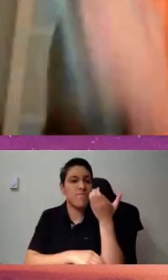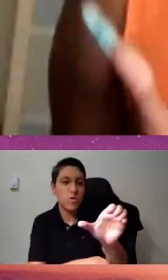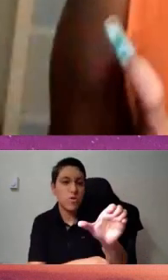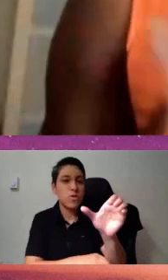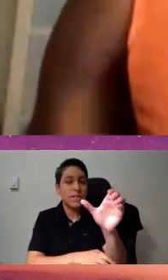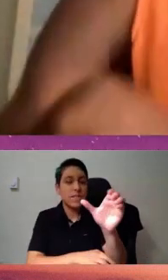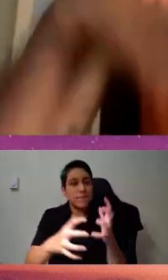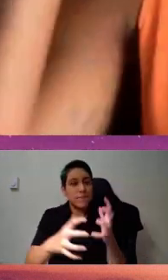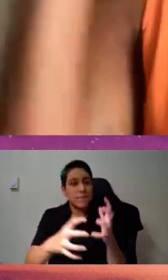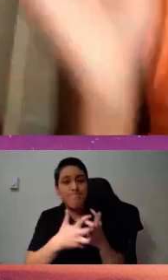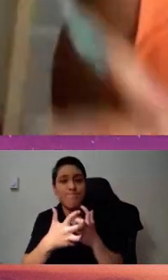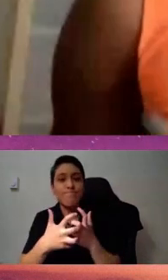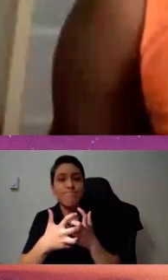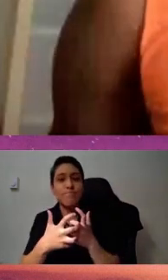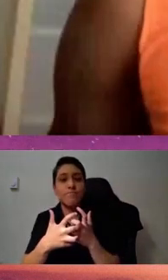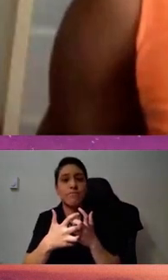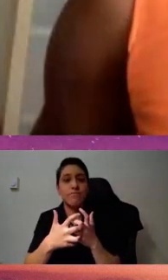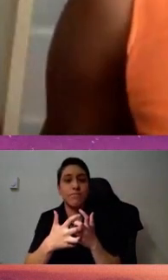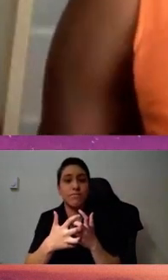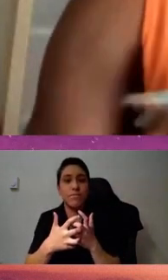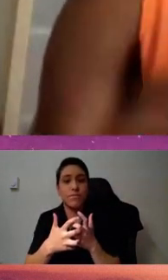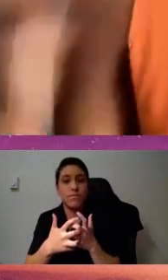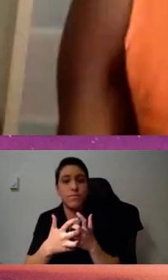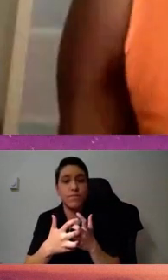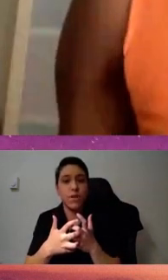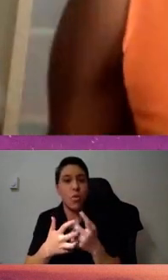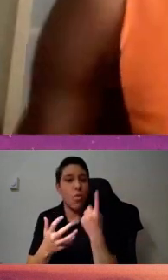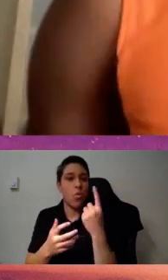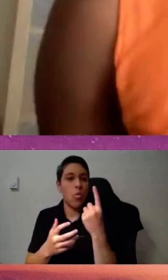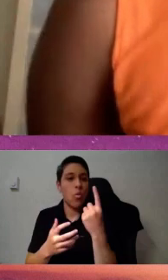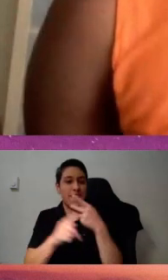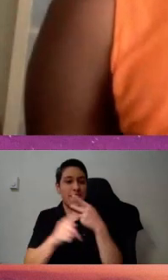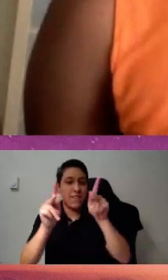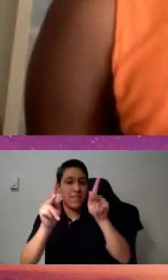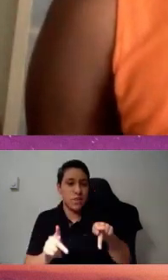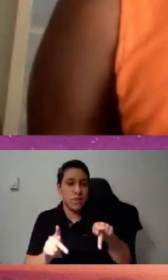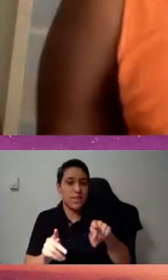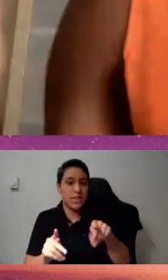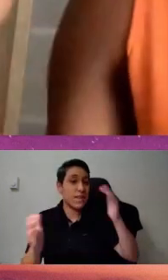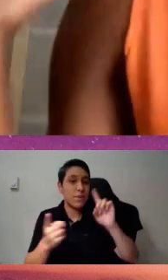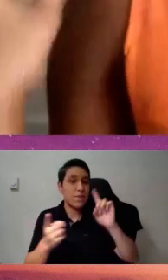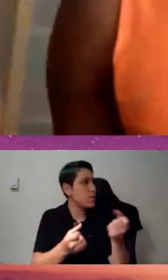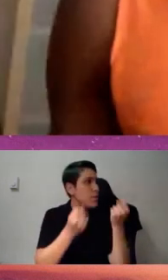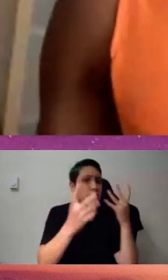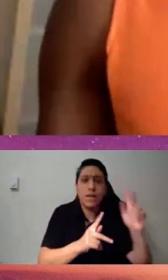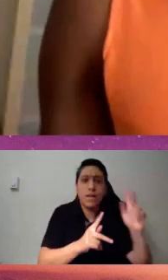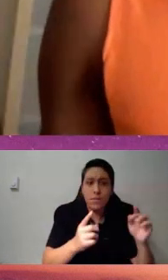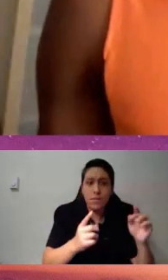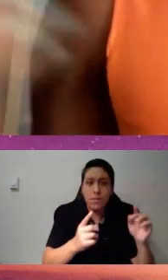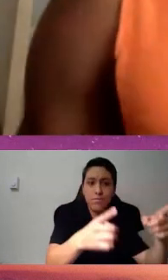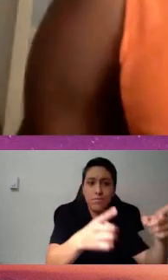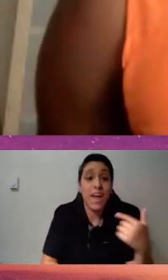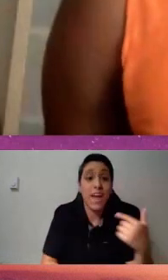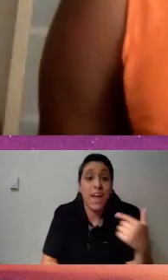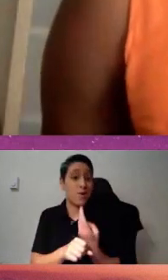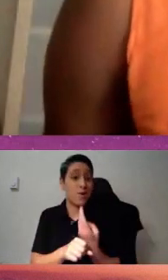set for one type versus the many. I use goddess in my